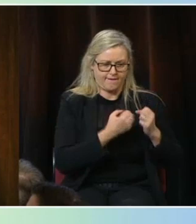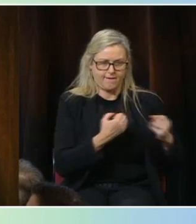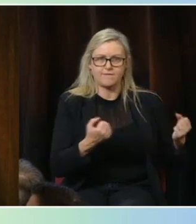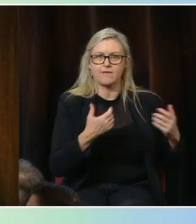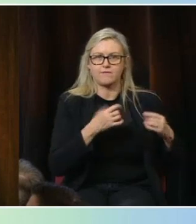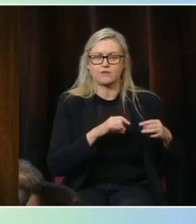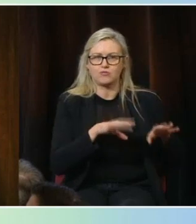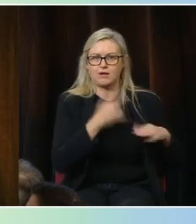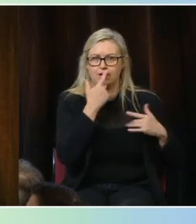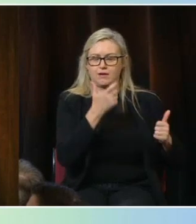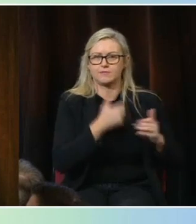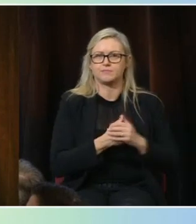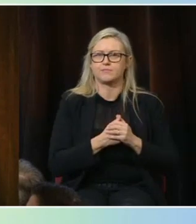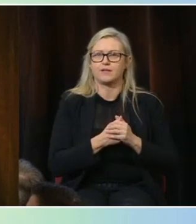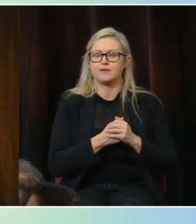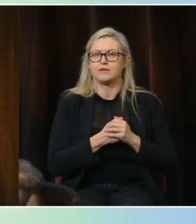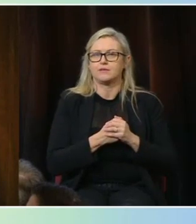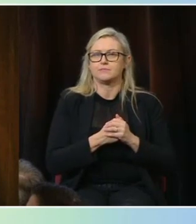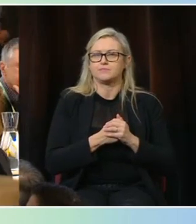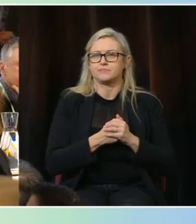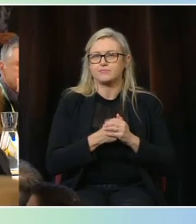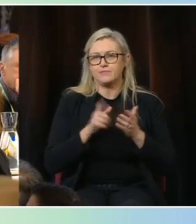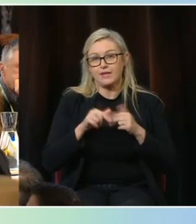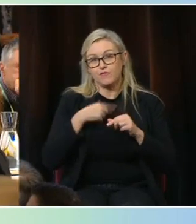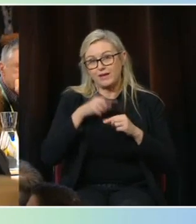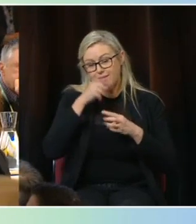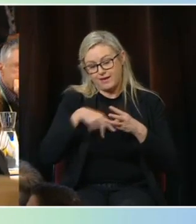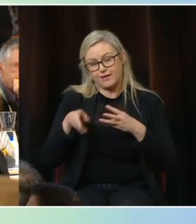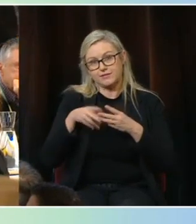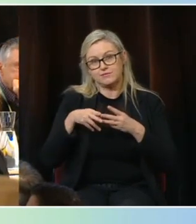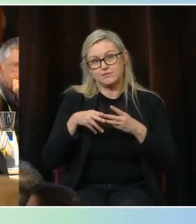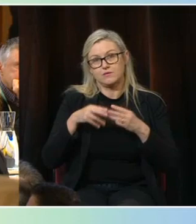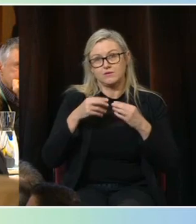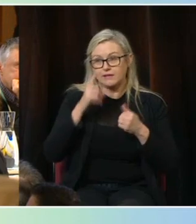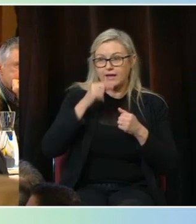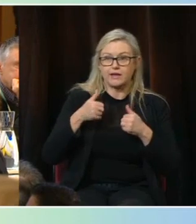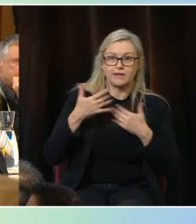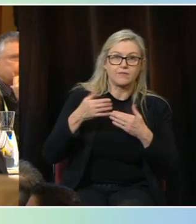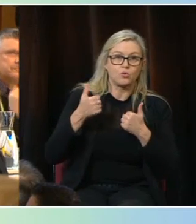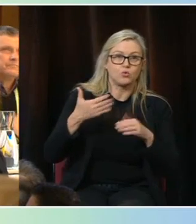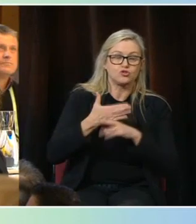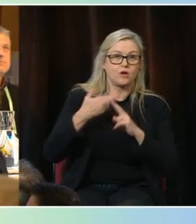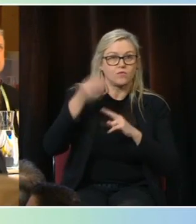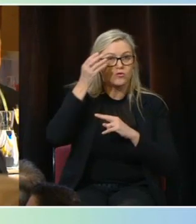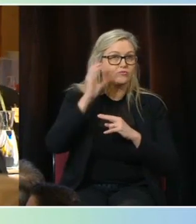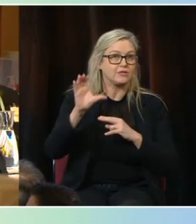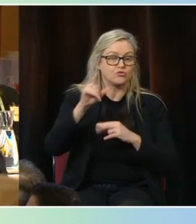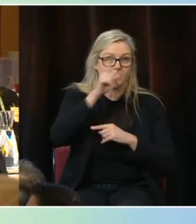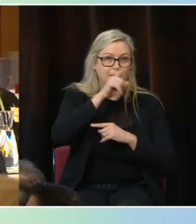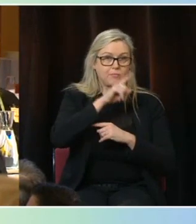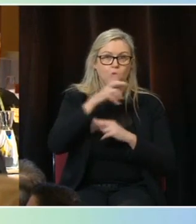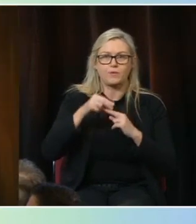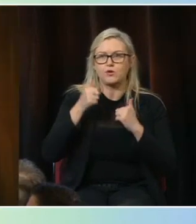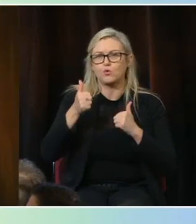able to deliver on the opportunities of those last two fronts they offer well-paid Regional jobs in Industries with a sustainable future